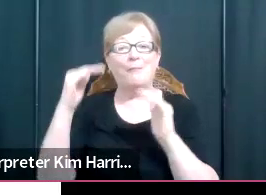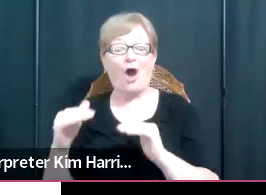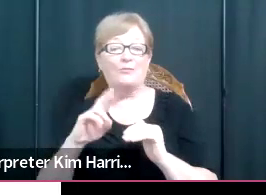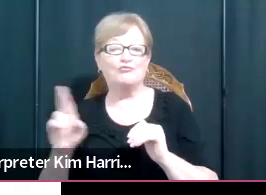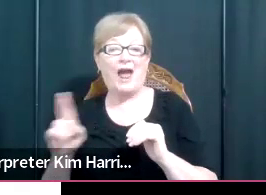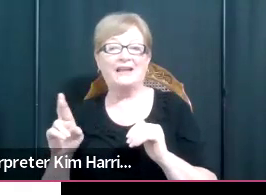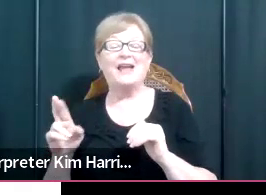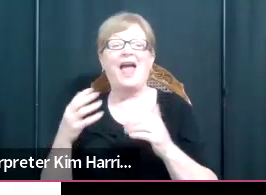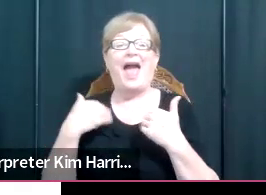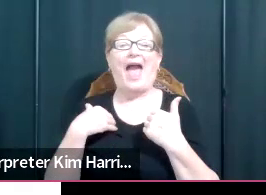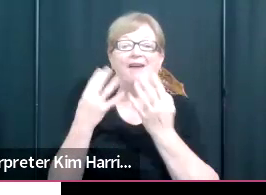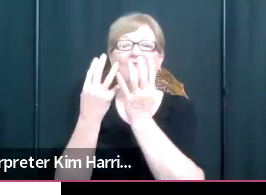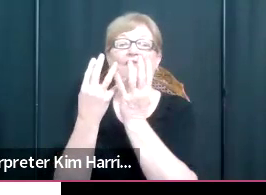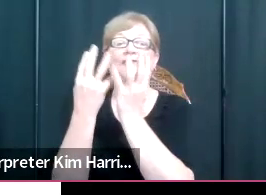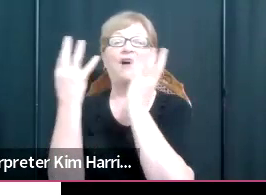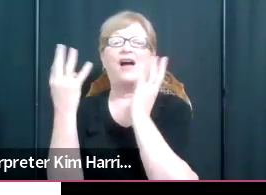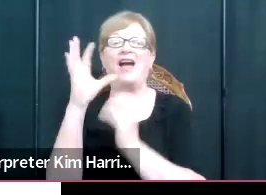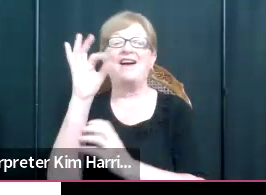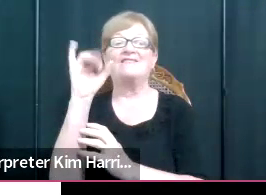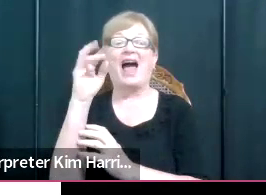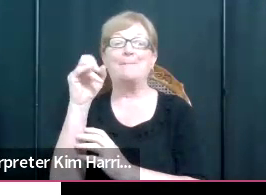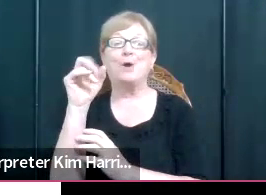right-hand corner, we have a fiber optic light